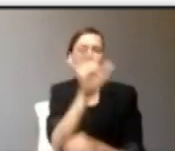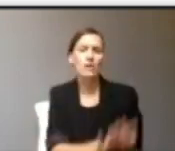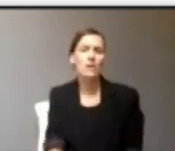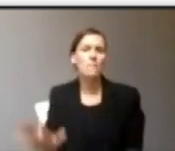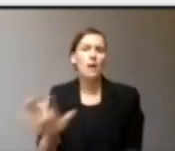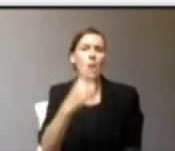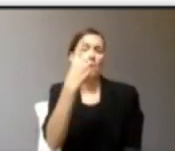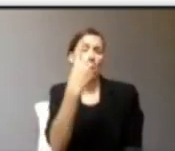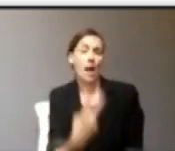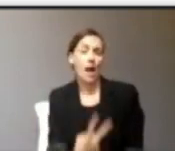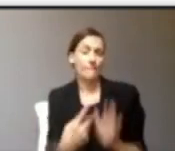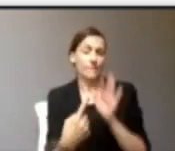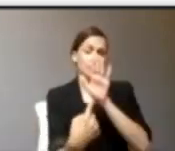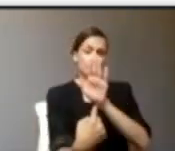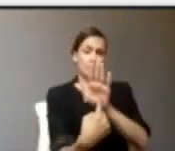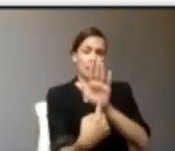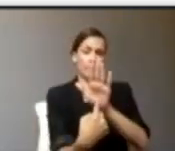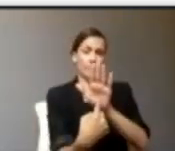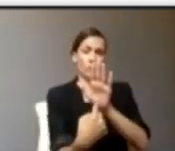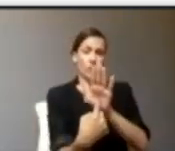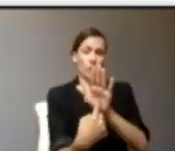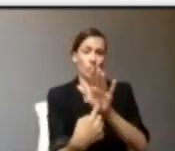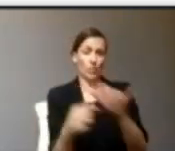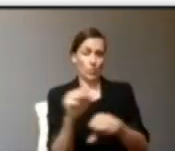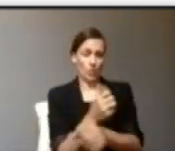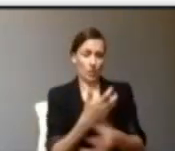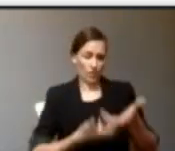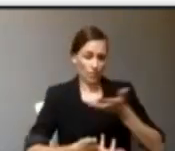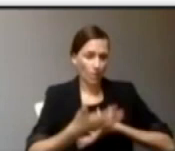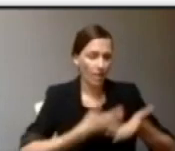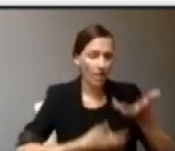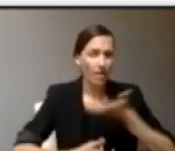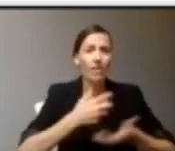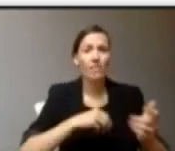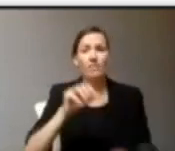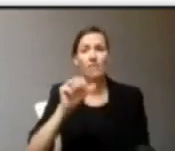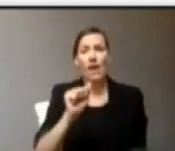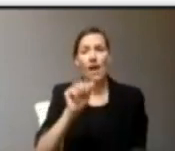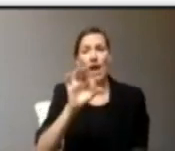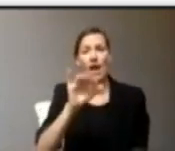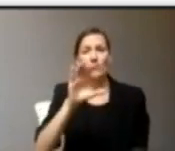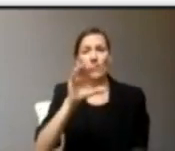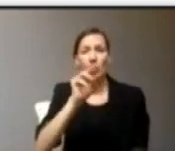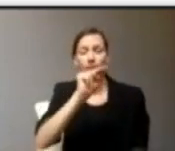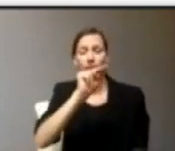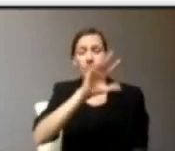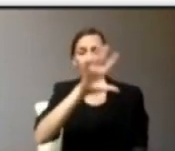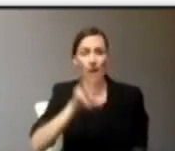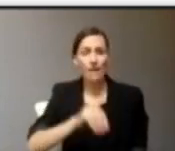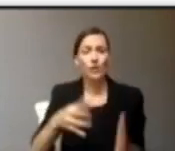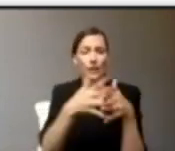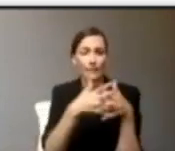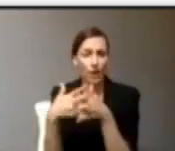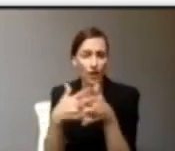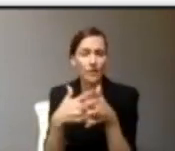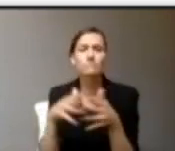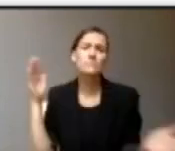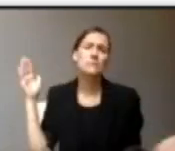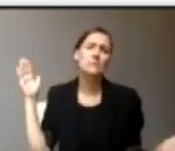the sample, about half the population we're working with is African American, you know, a smaller